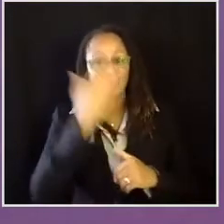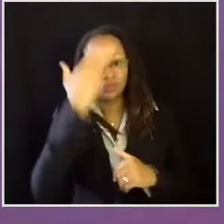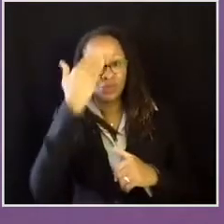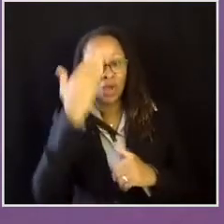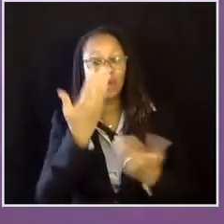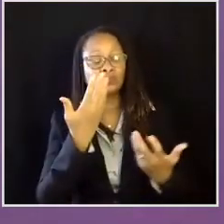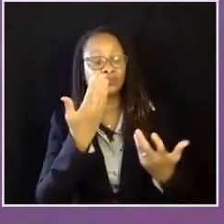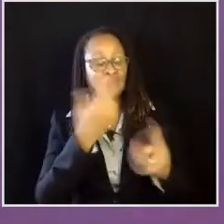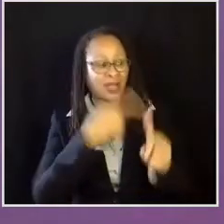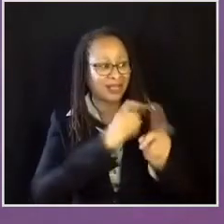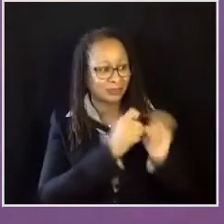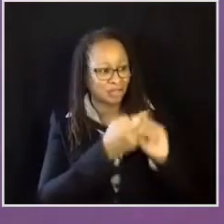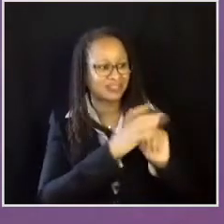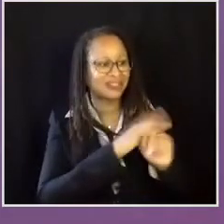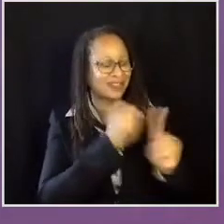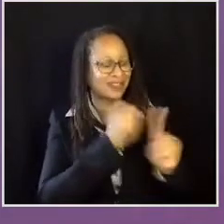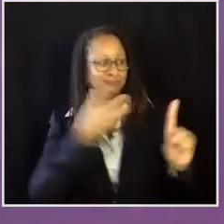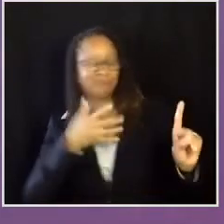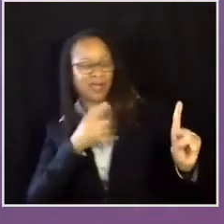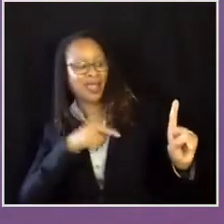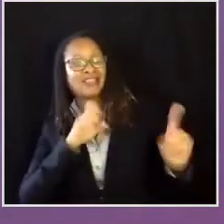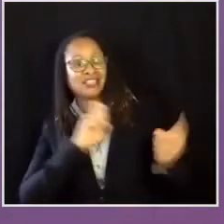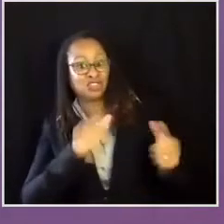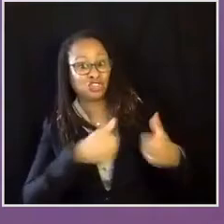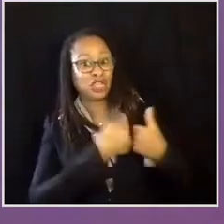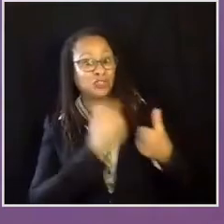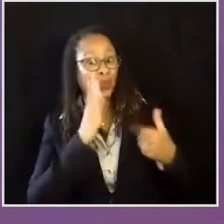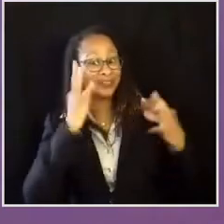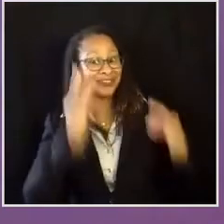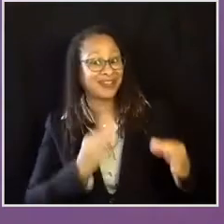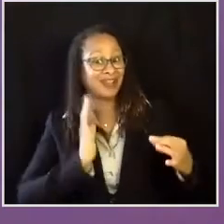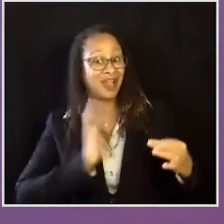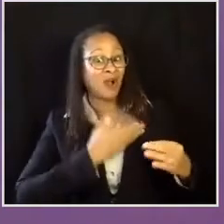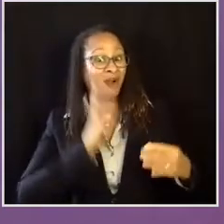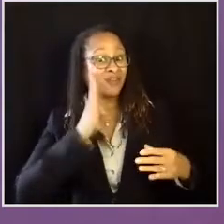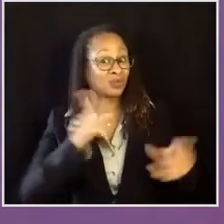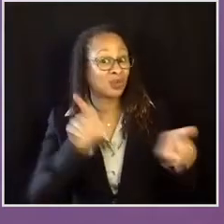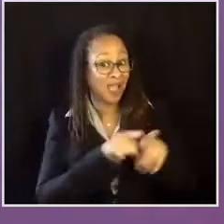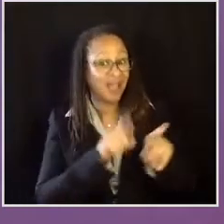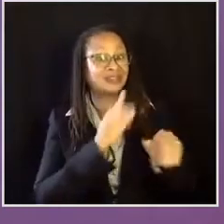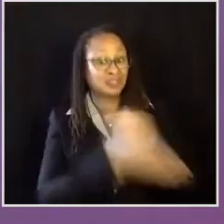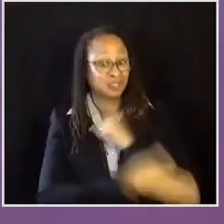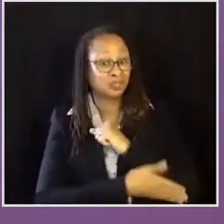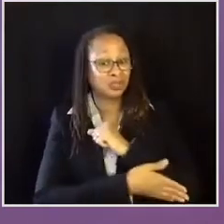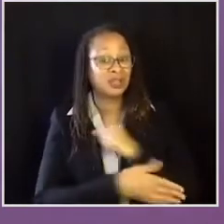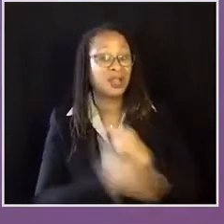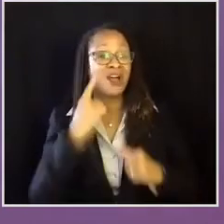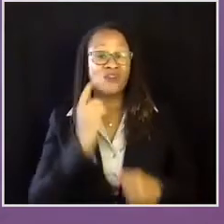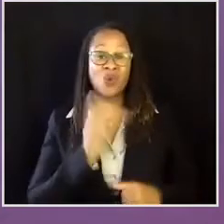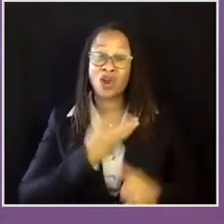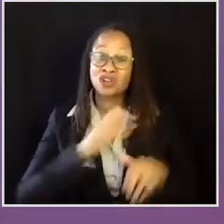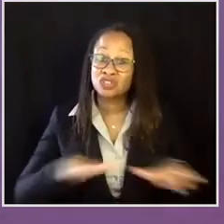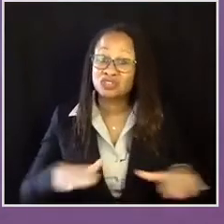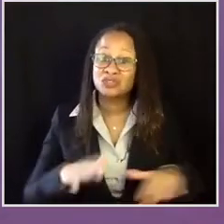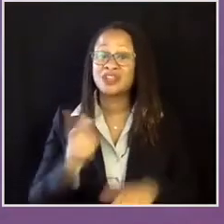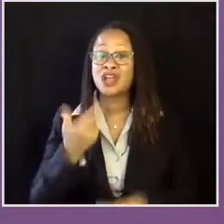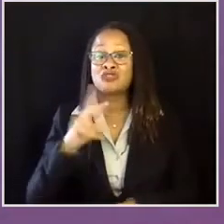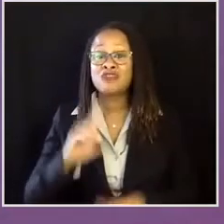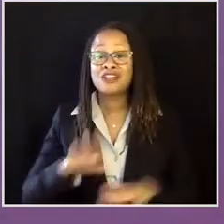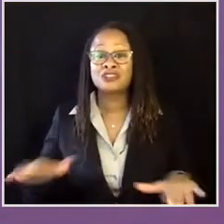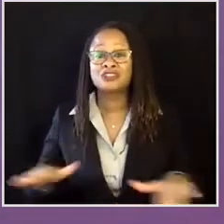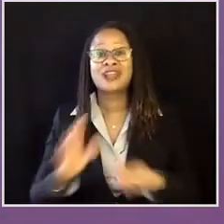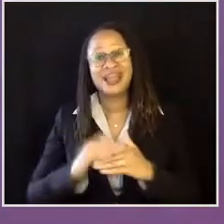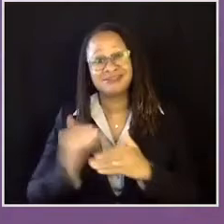is the existential challenge that's going to determine our future as a country for our children, our grandchildren, and our great-grandchildren.